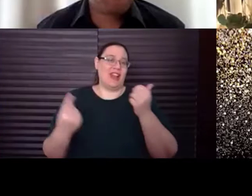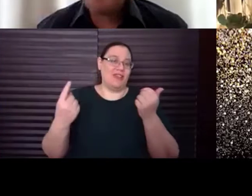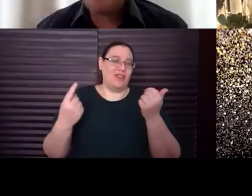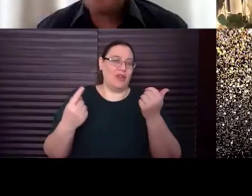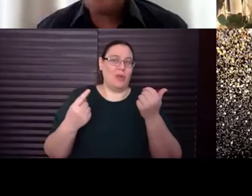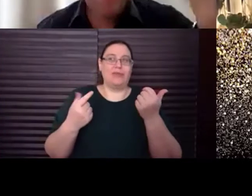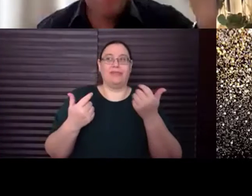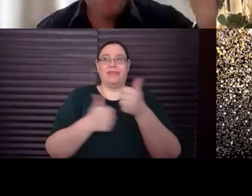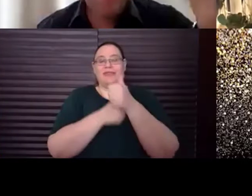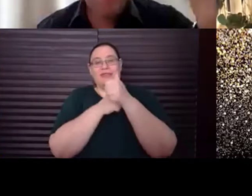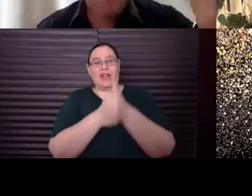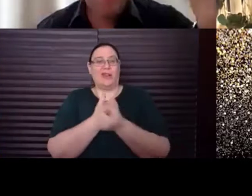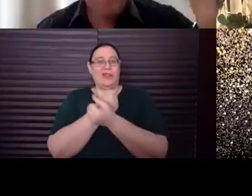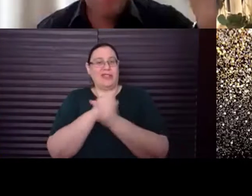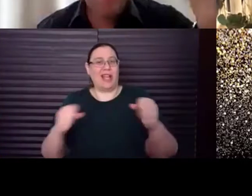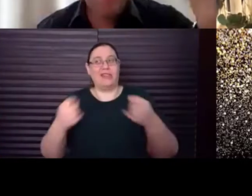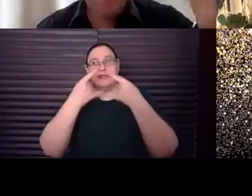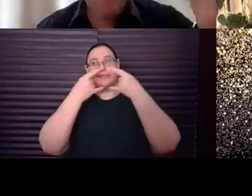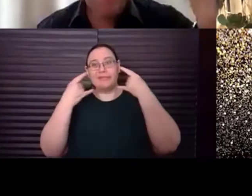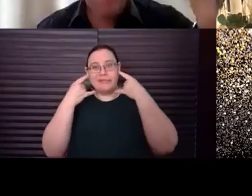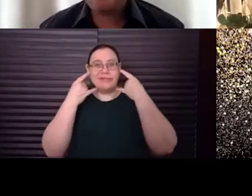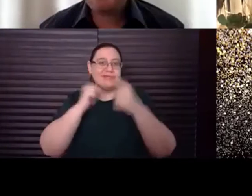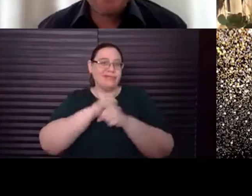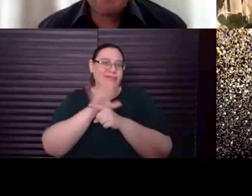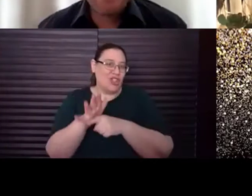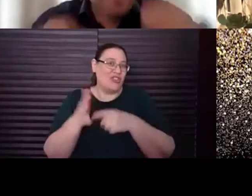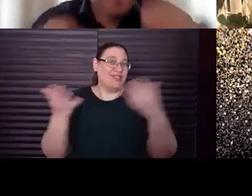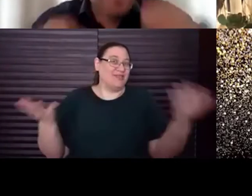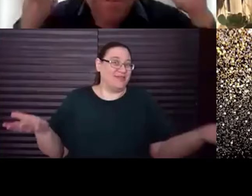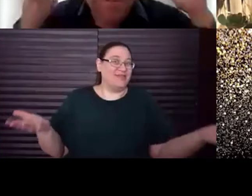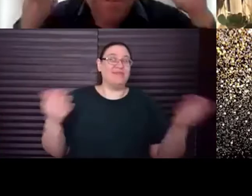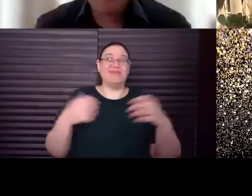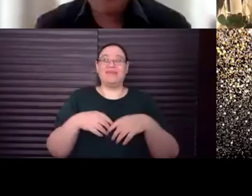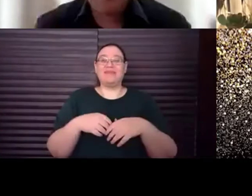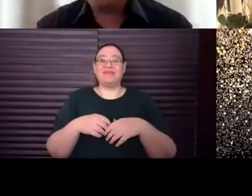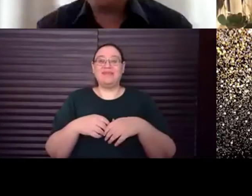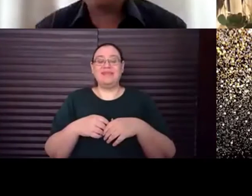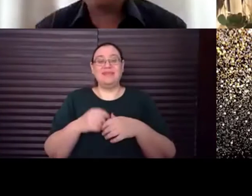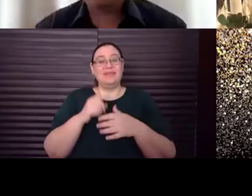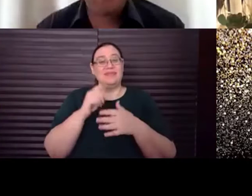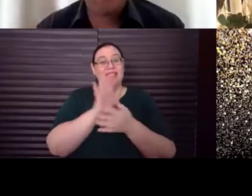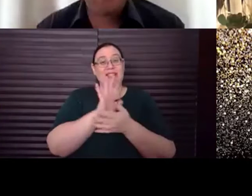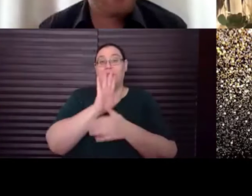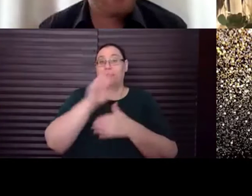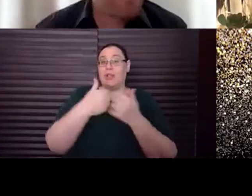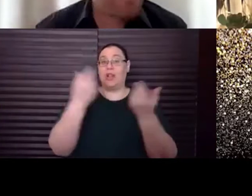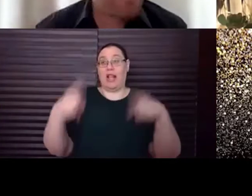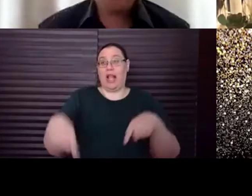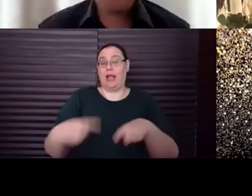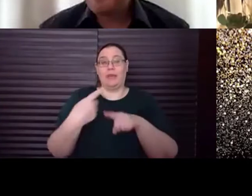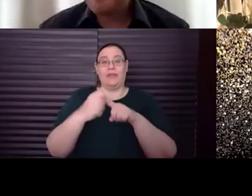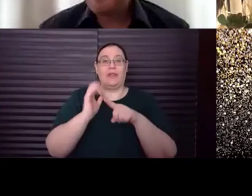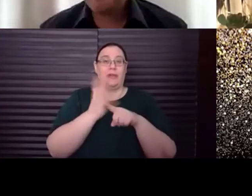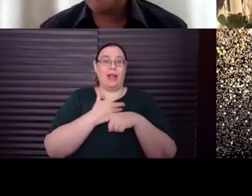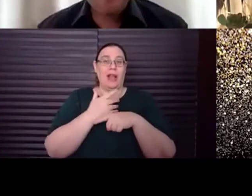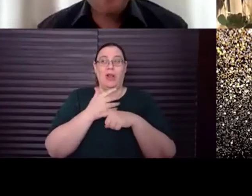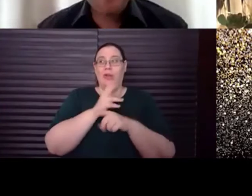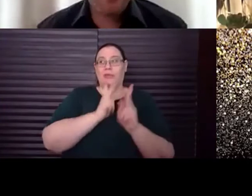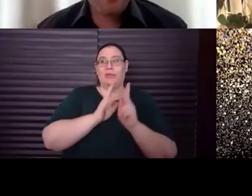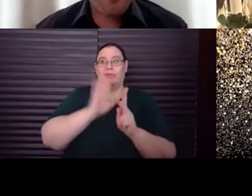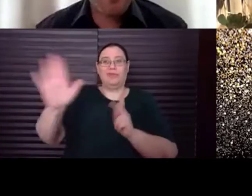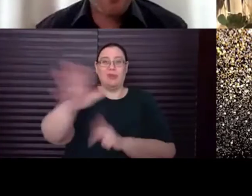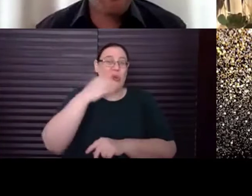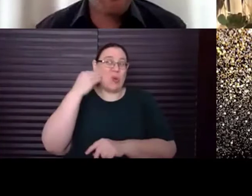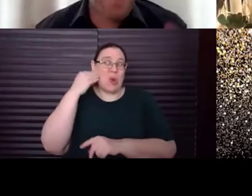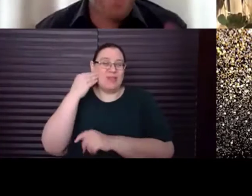followed safety measures because of COVID-19. And these films were all done from the safety of our participants' homes.